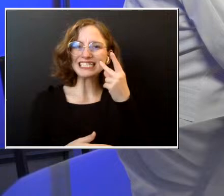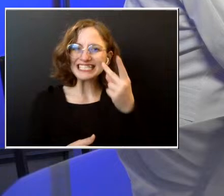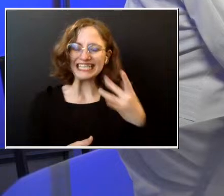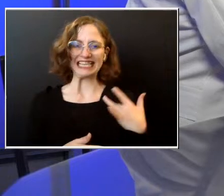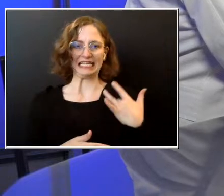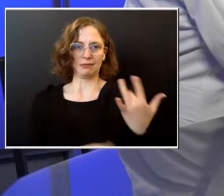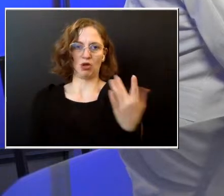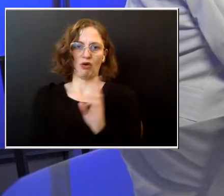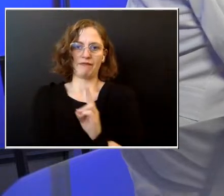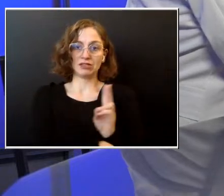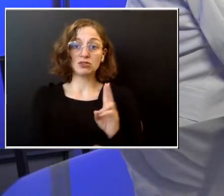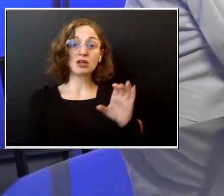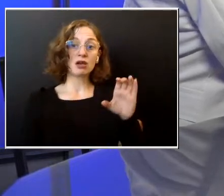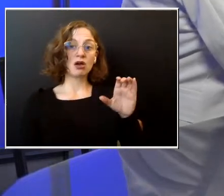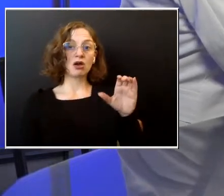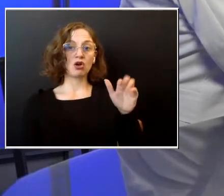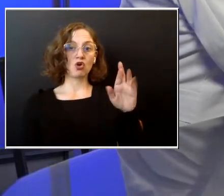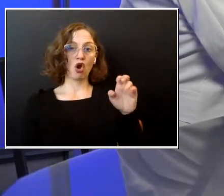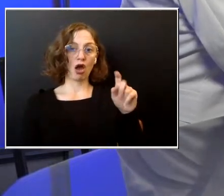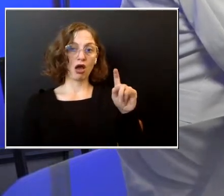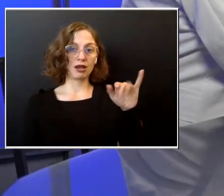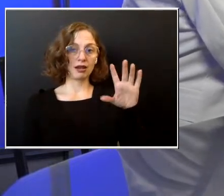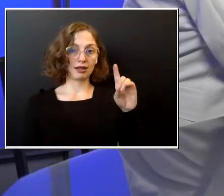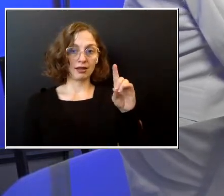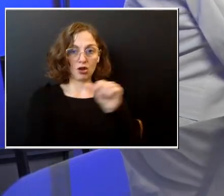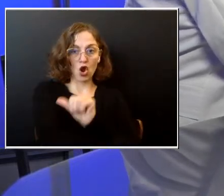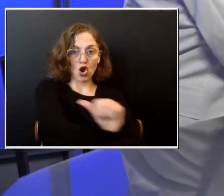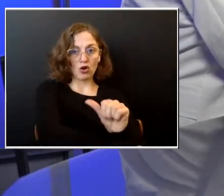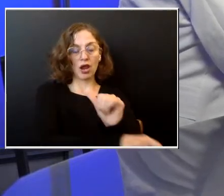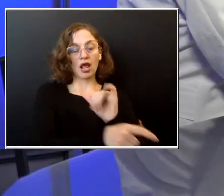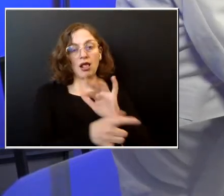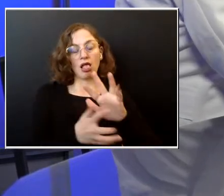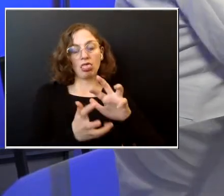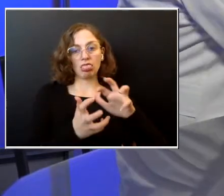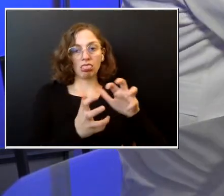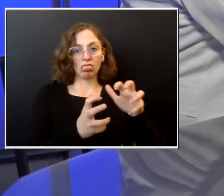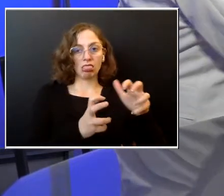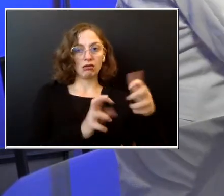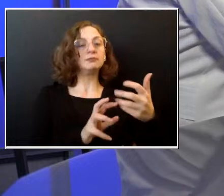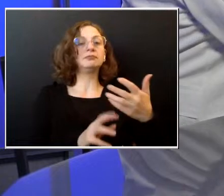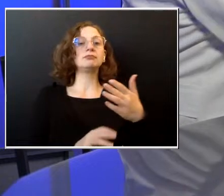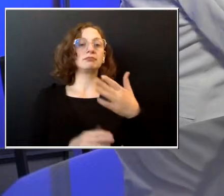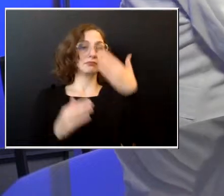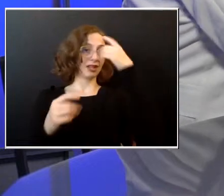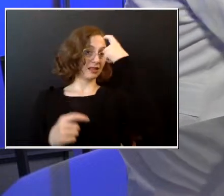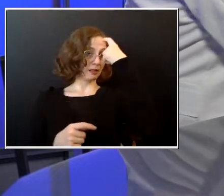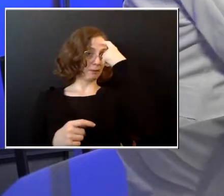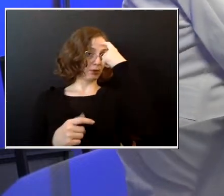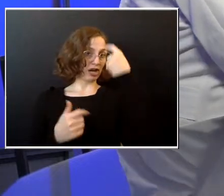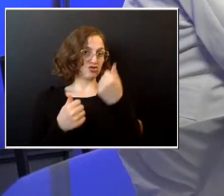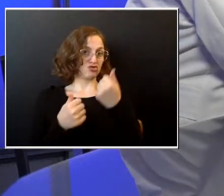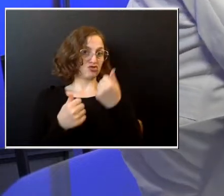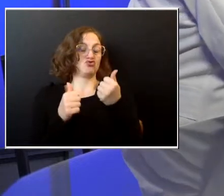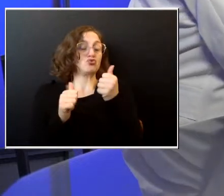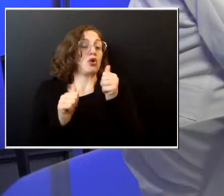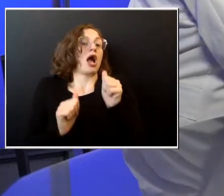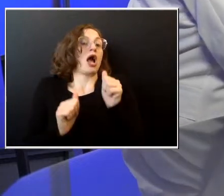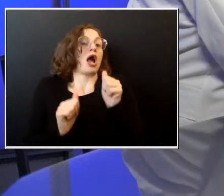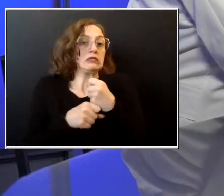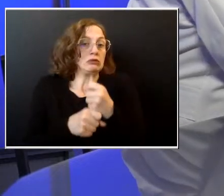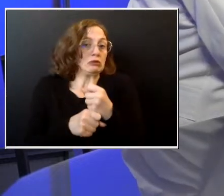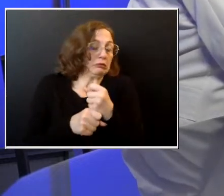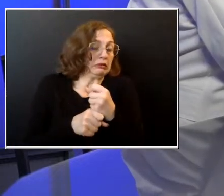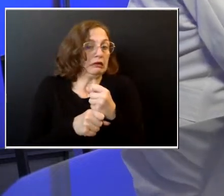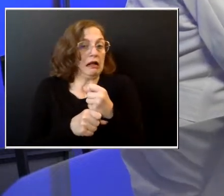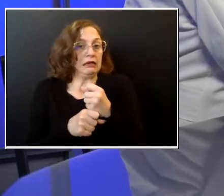just atrophy. And the brain, the body tries to create collateral blood flow, and that's what those